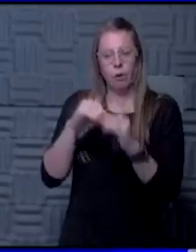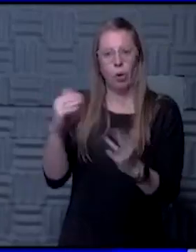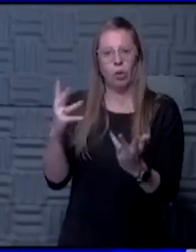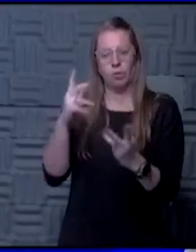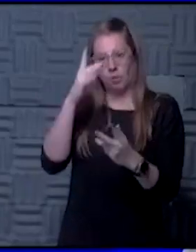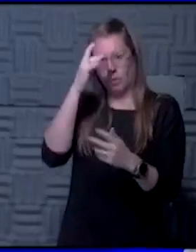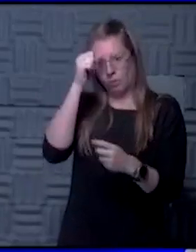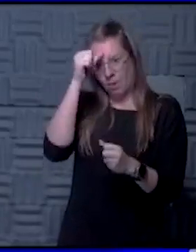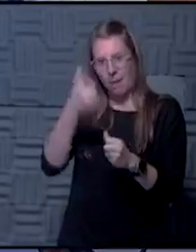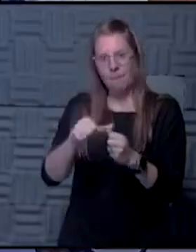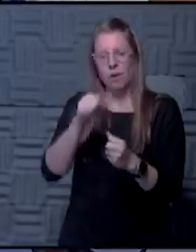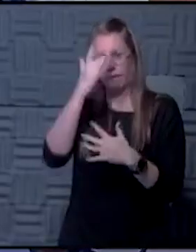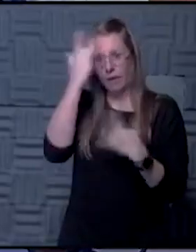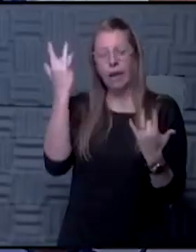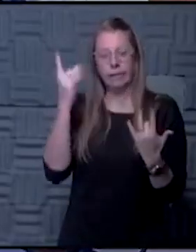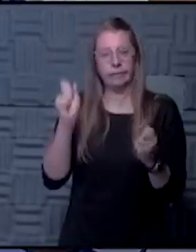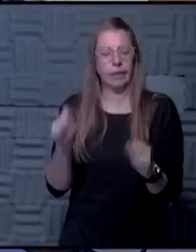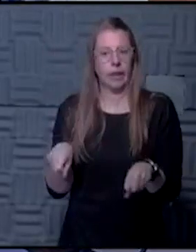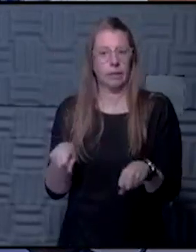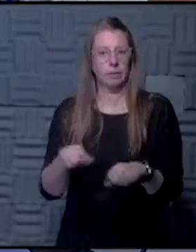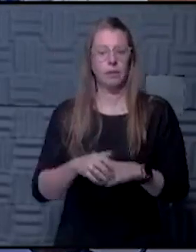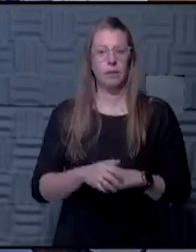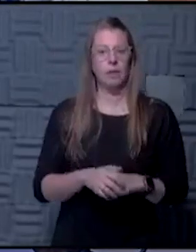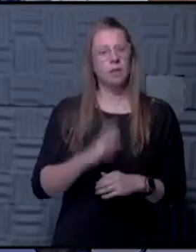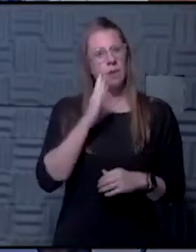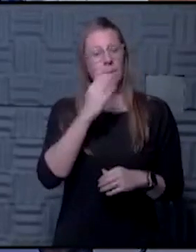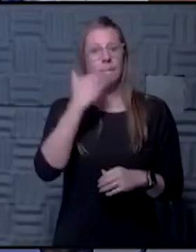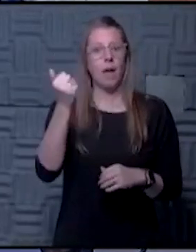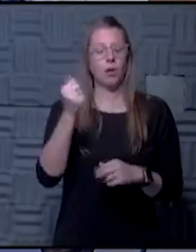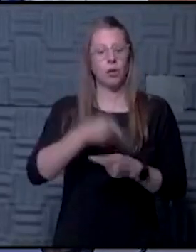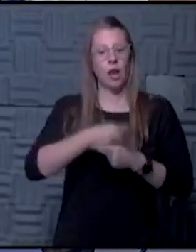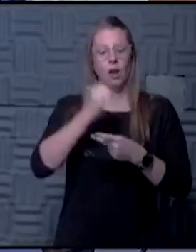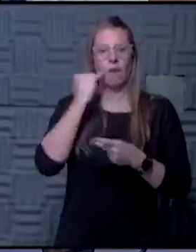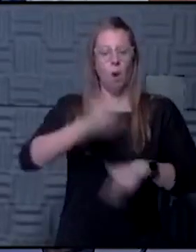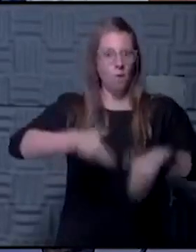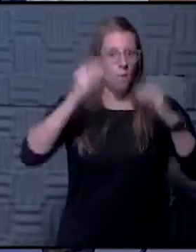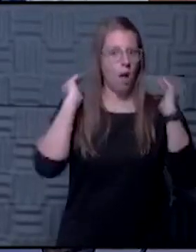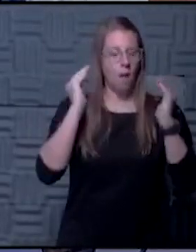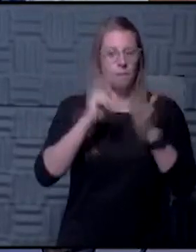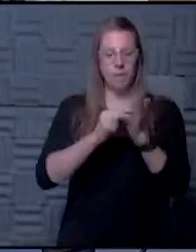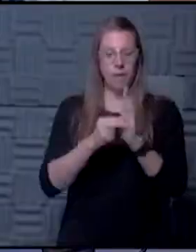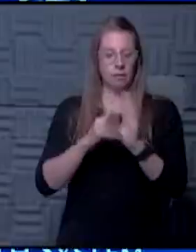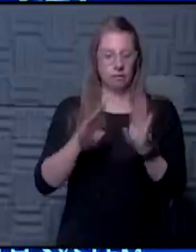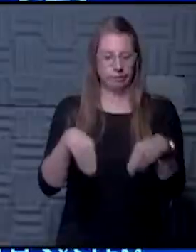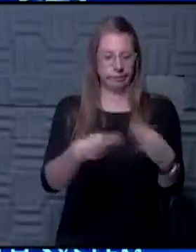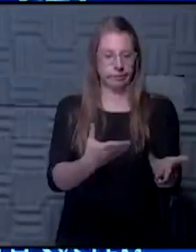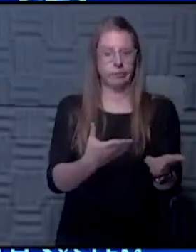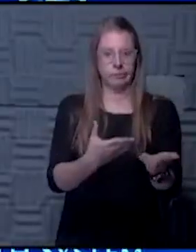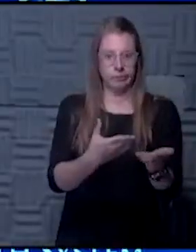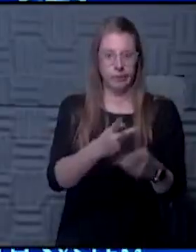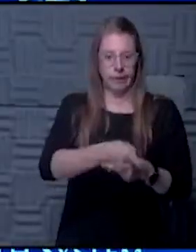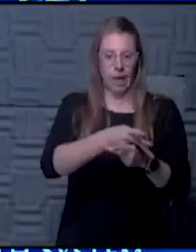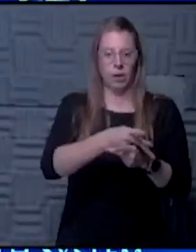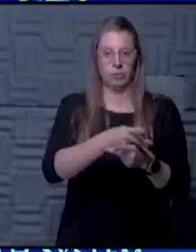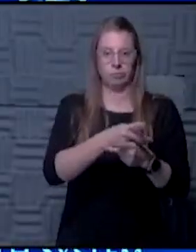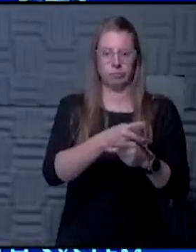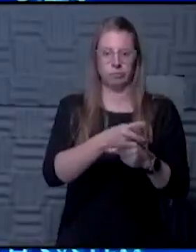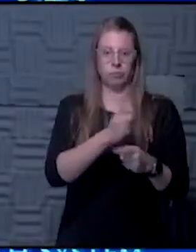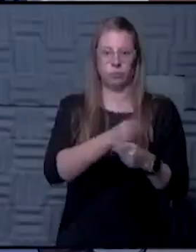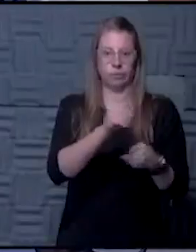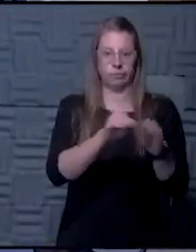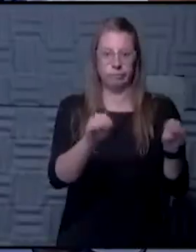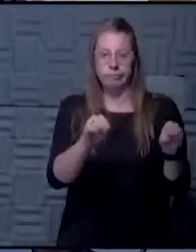remember that or feel. And you pain. can offer better care to people because we know that when you're overwhelmed, you're not going to offer the same level of care, and then mortality goes up. Mara, do you remember